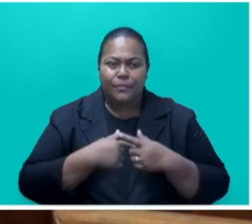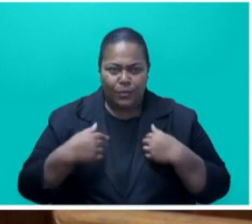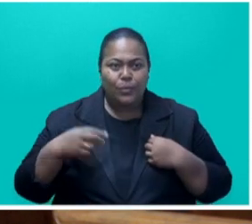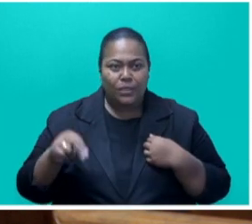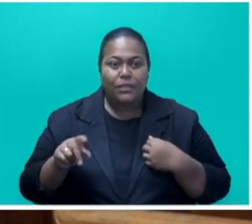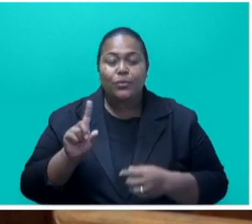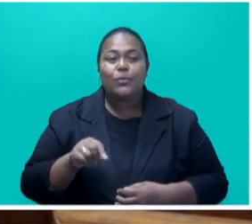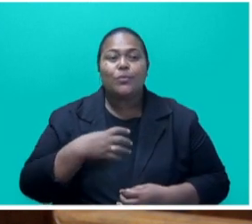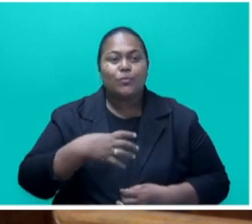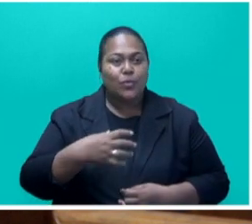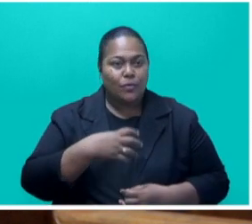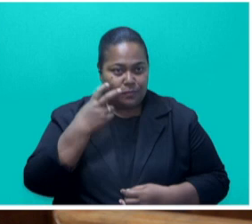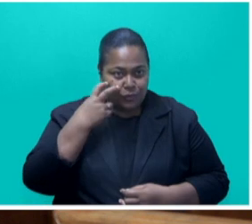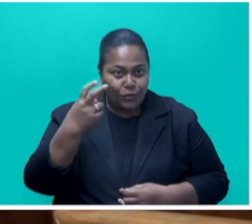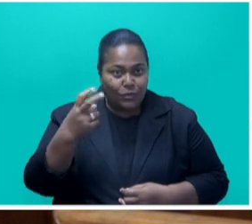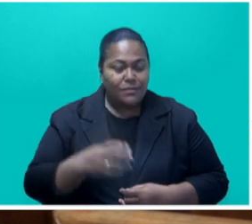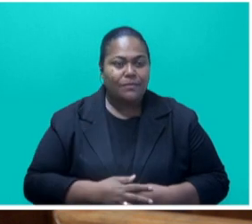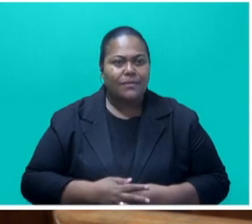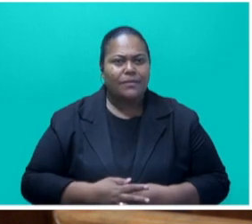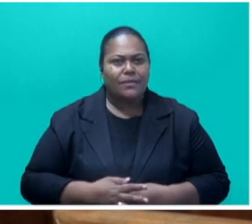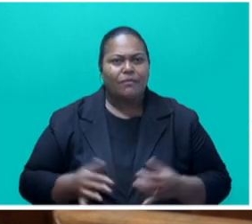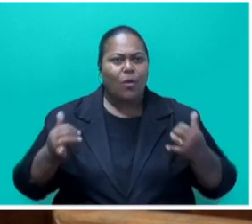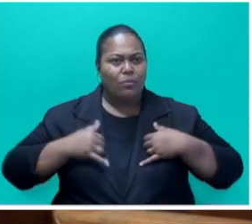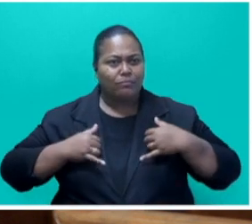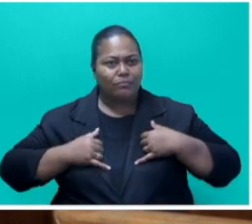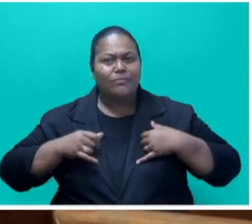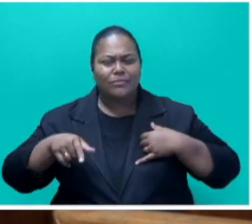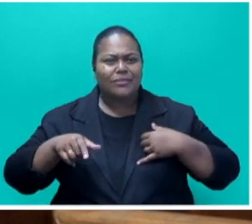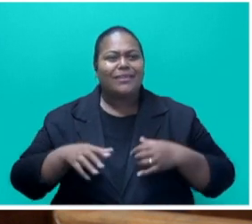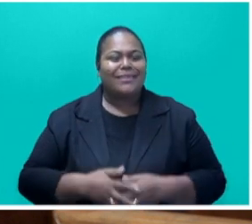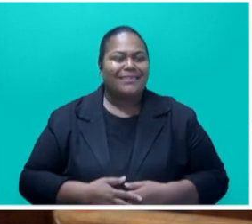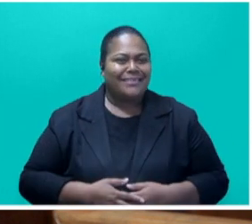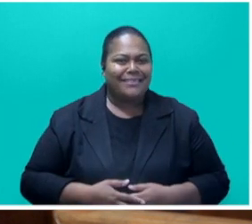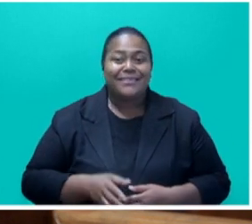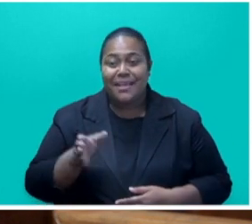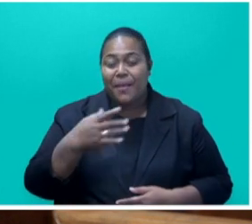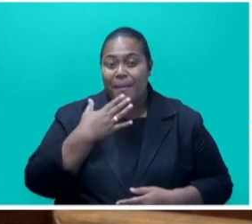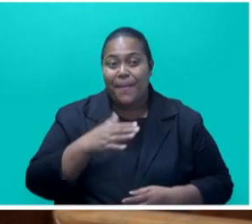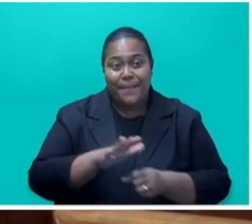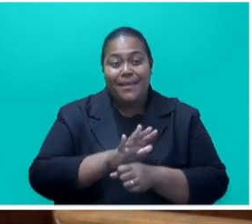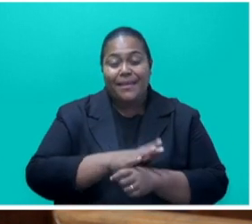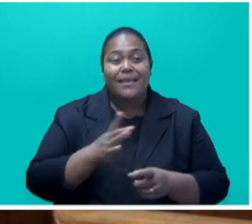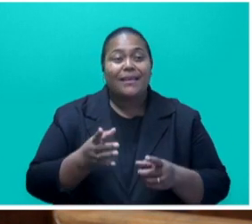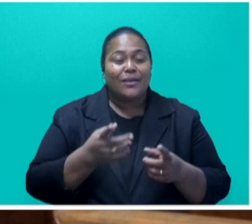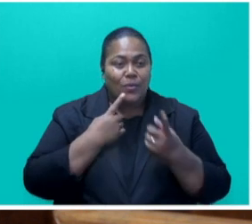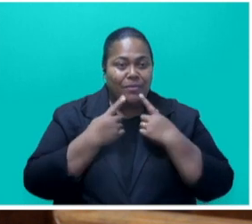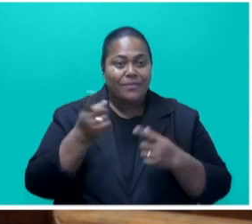tourism, particularly in the backpacker space where he was making some valuable comments today.